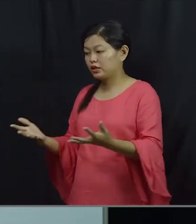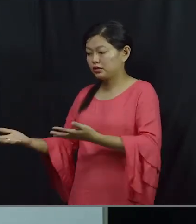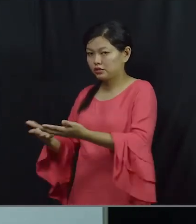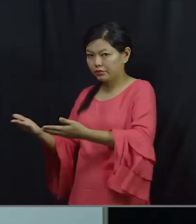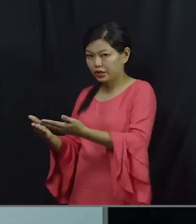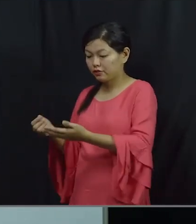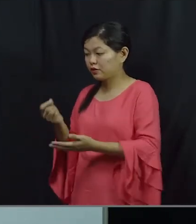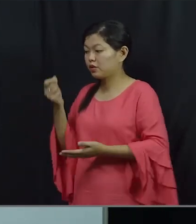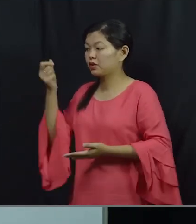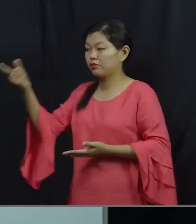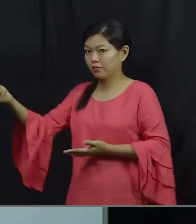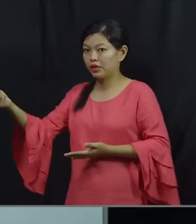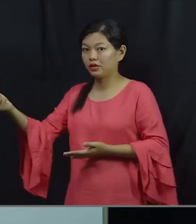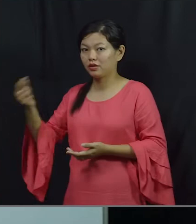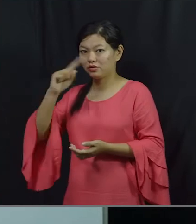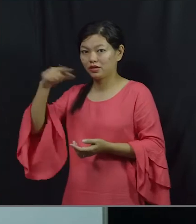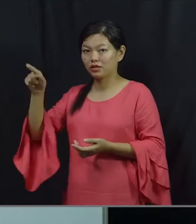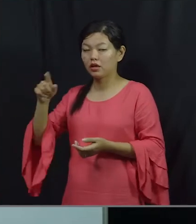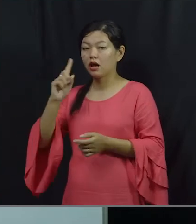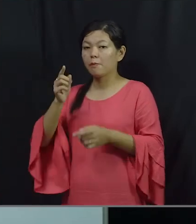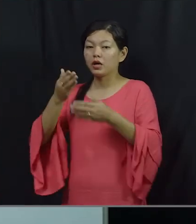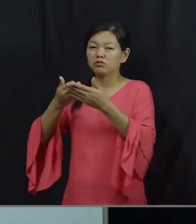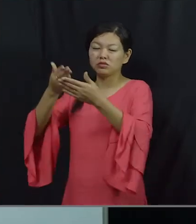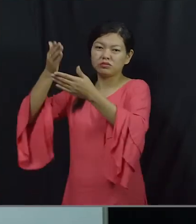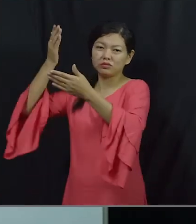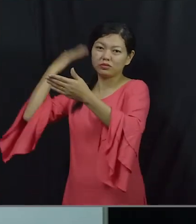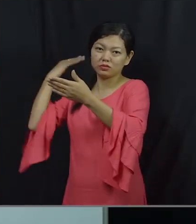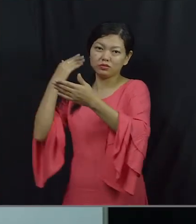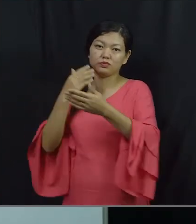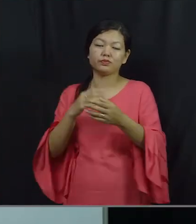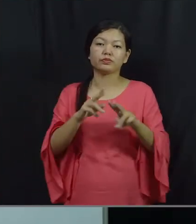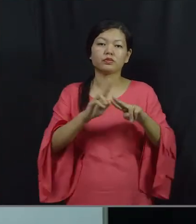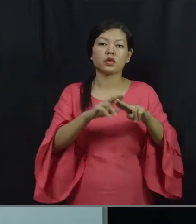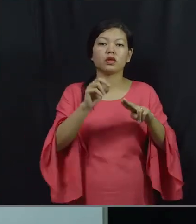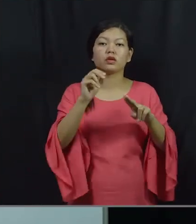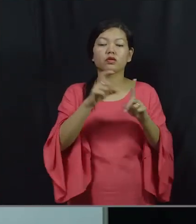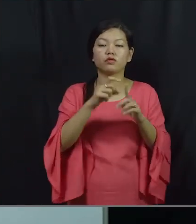money, and so medium of exchange, and so food grain was the first